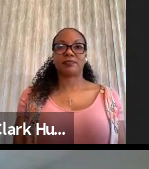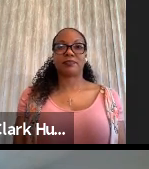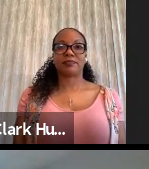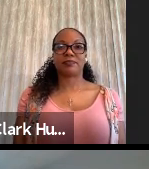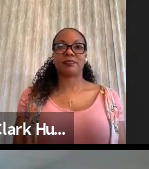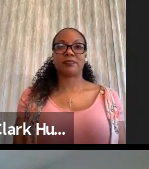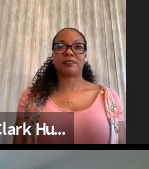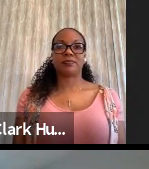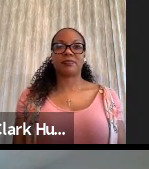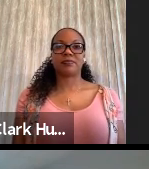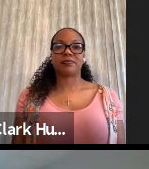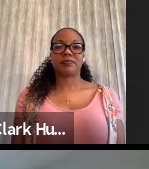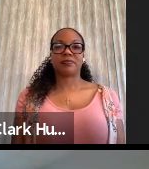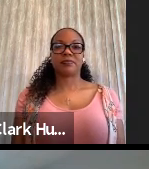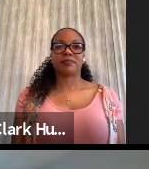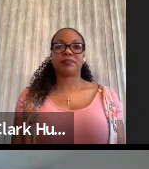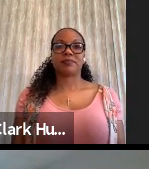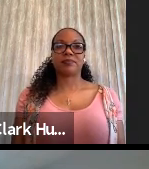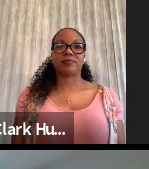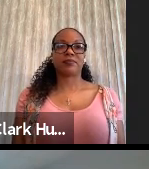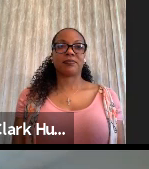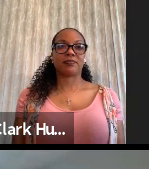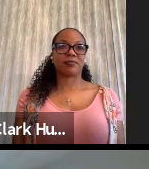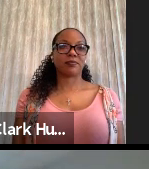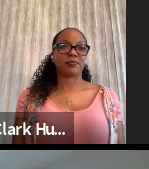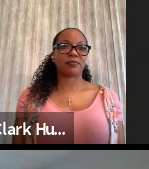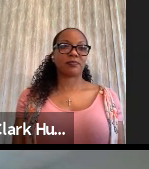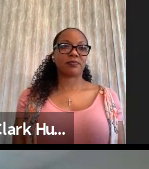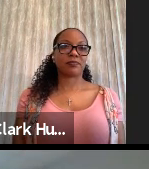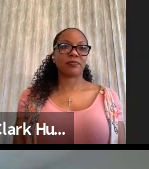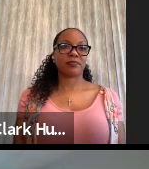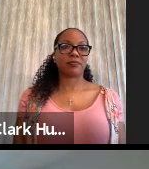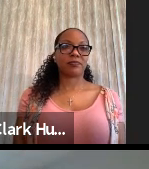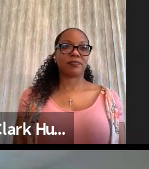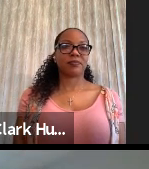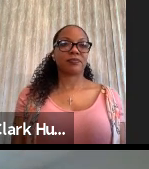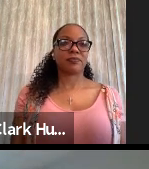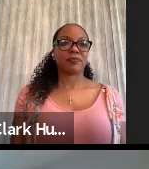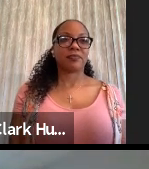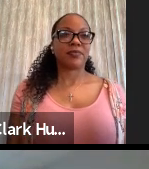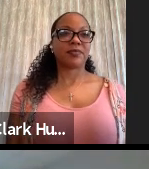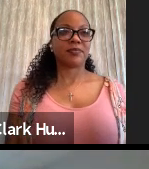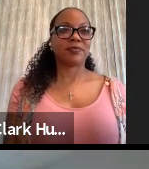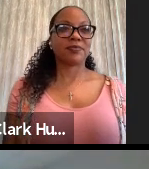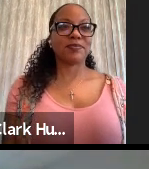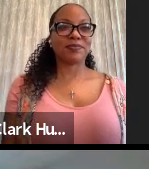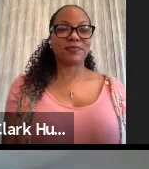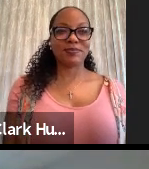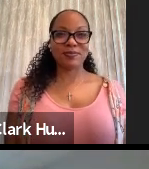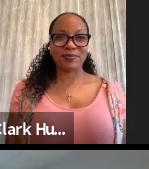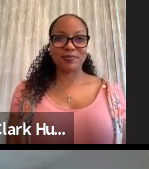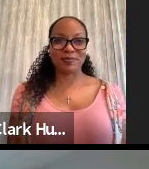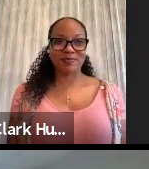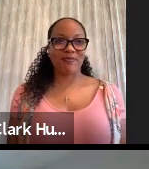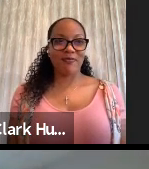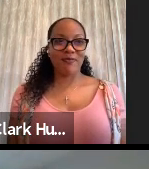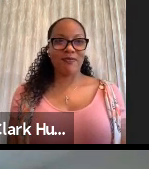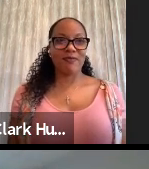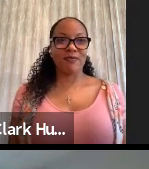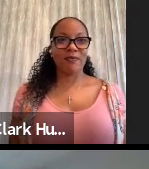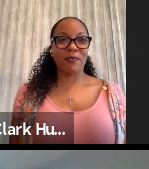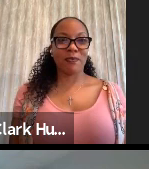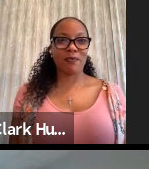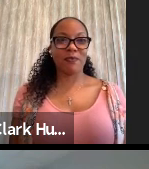contact tool to where we'll be able to get in contact with the people that they may have been in contact with and be able to encourage them to